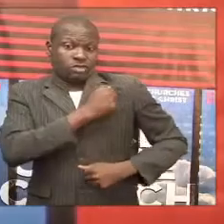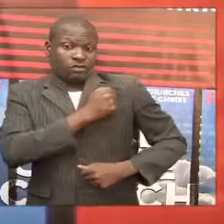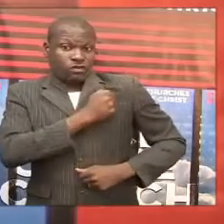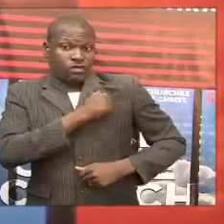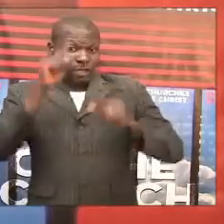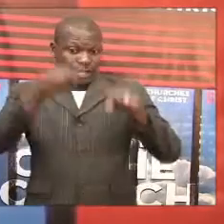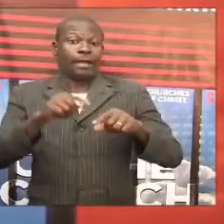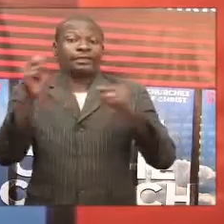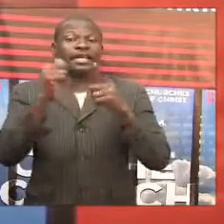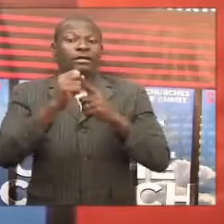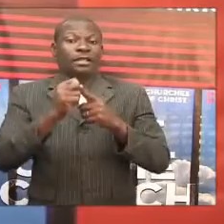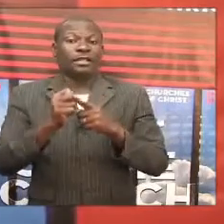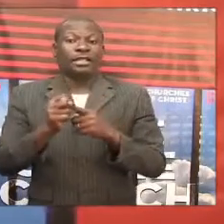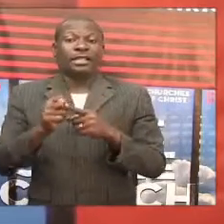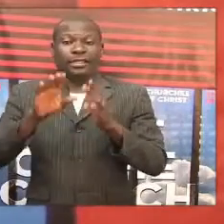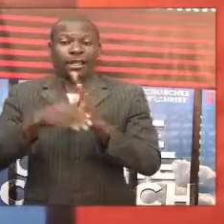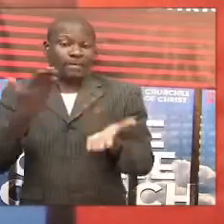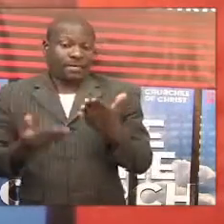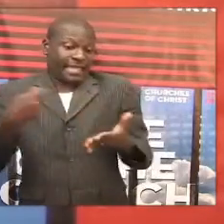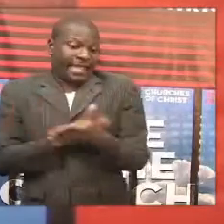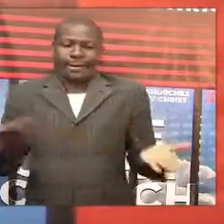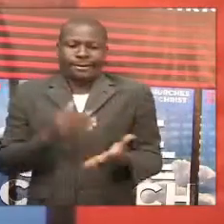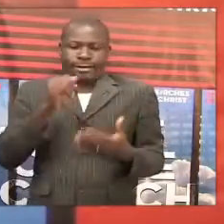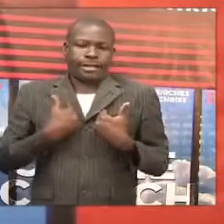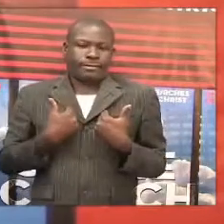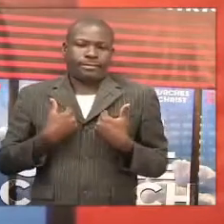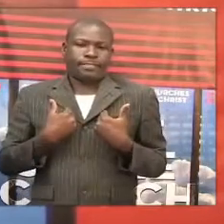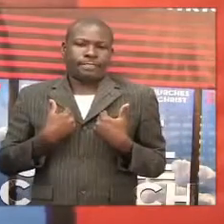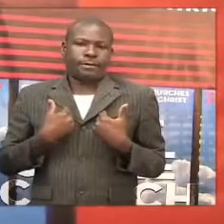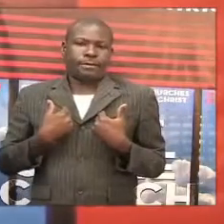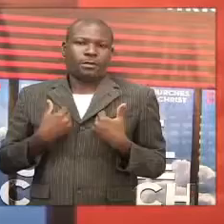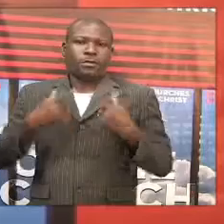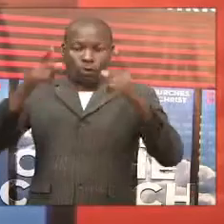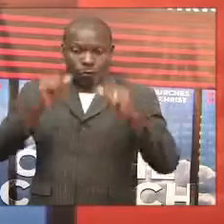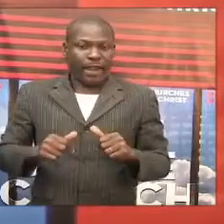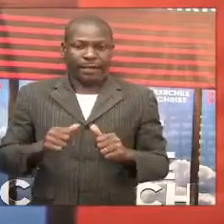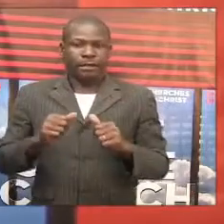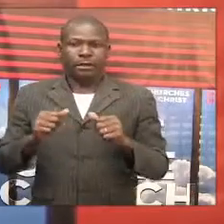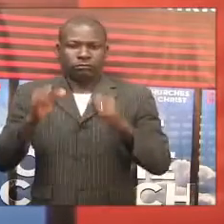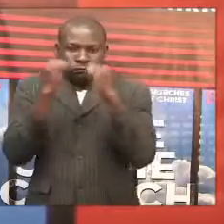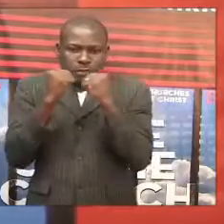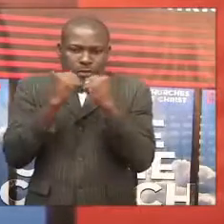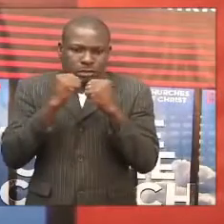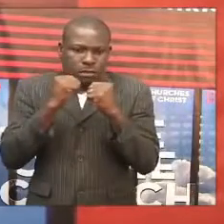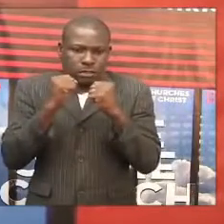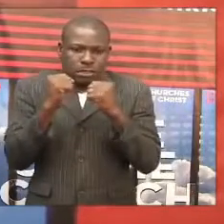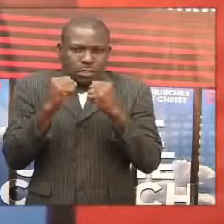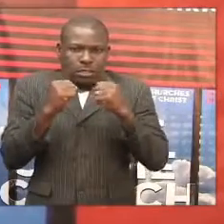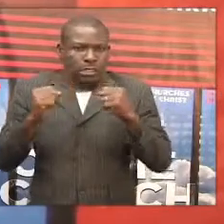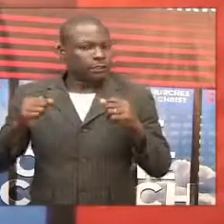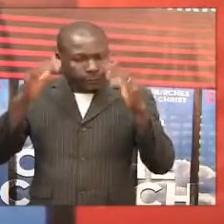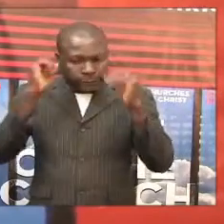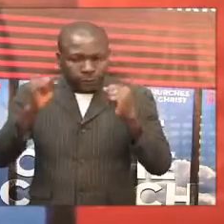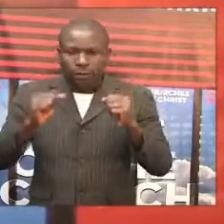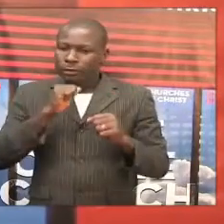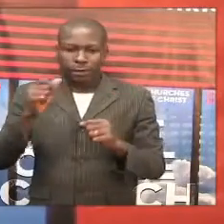ha winter ni ha o. Awa ɛde wa ona mu a na odo saka waso anwe sɛ waso no ɛte ana ne sɛ soja fo edi